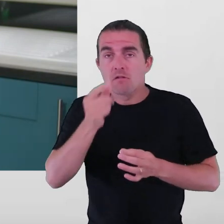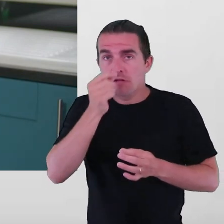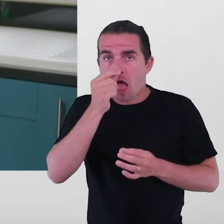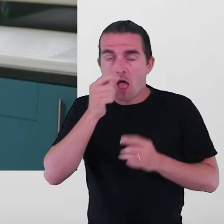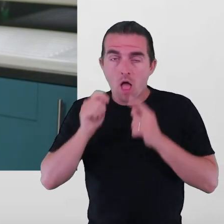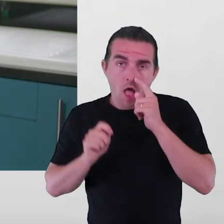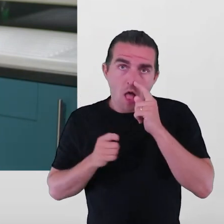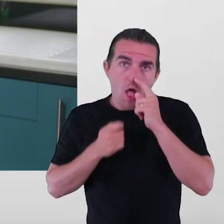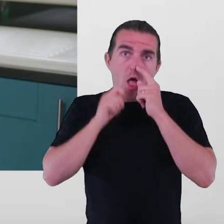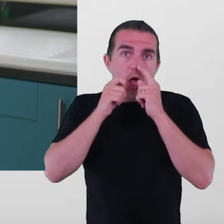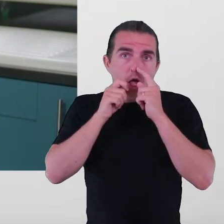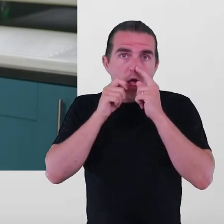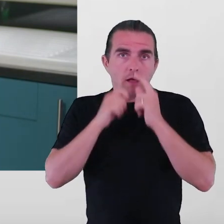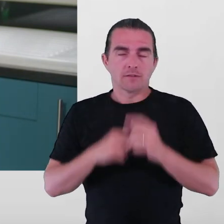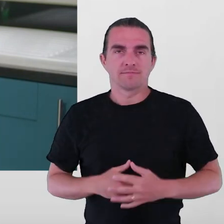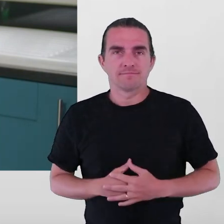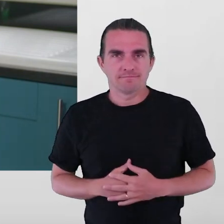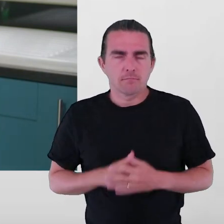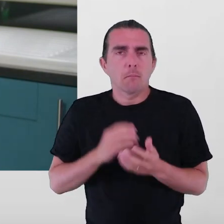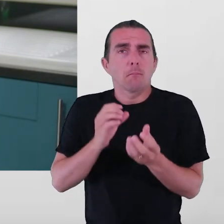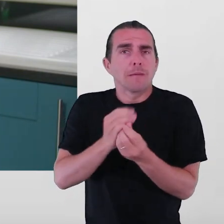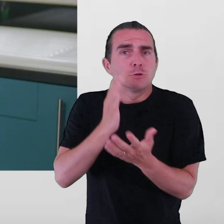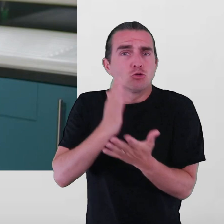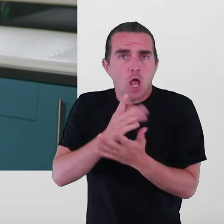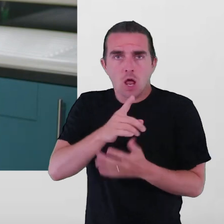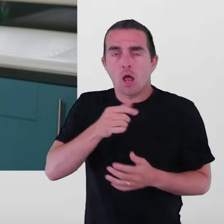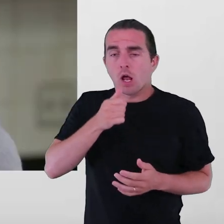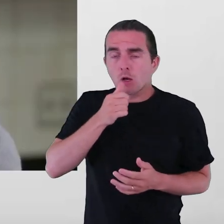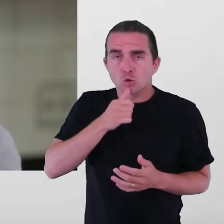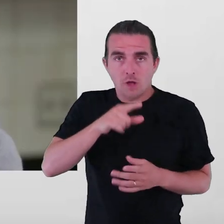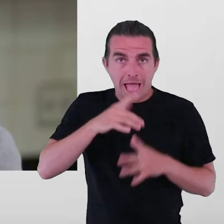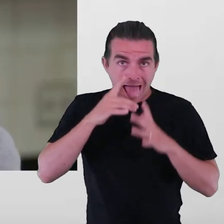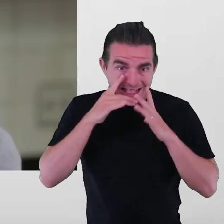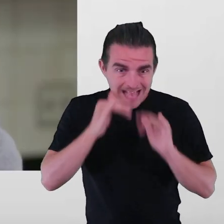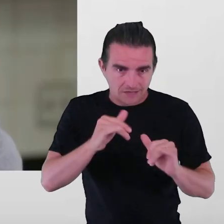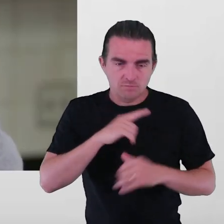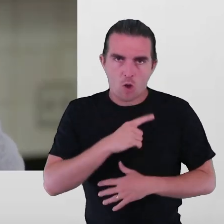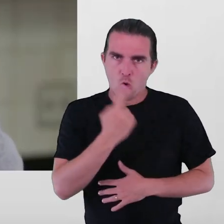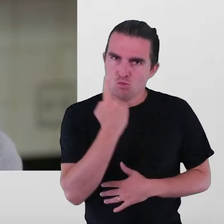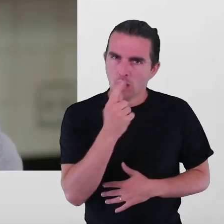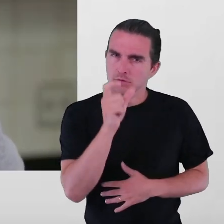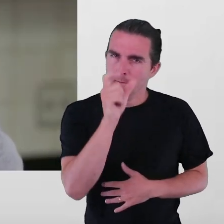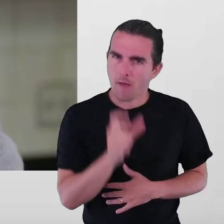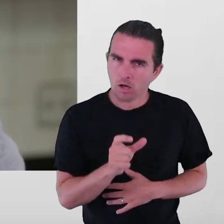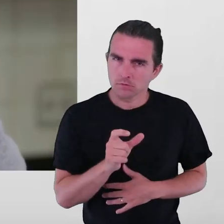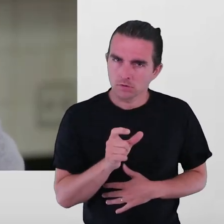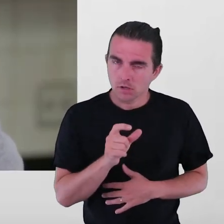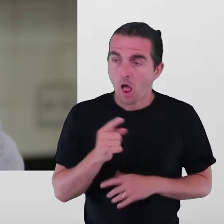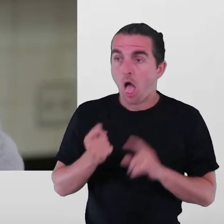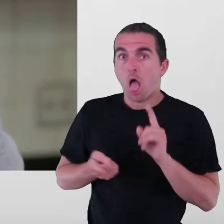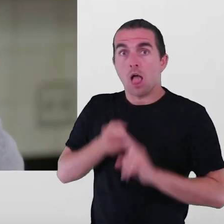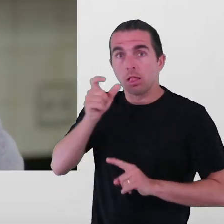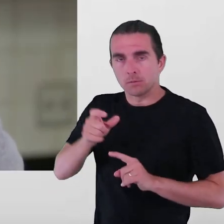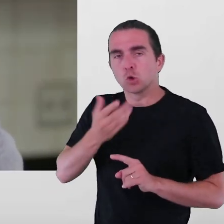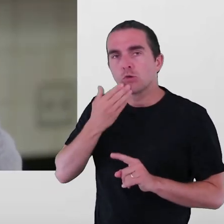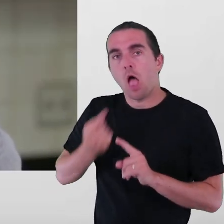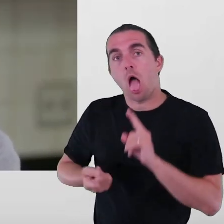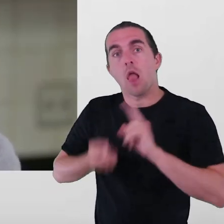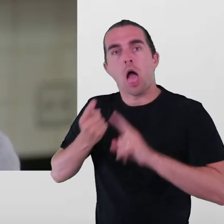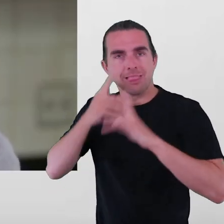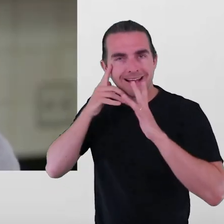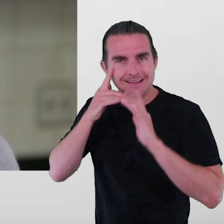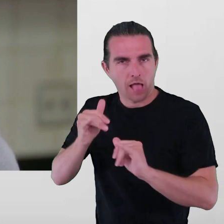sides, remove the piercing on the side you're going to swab. Make sure you use a separate test kit for